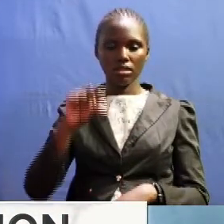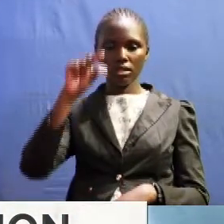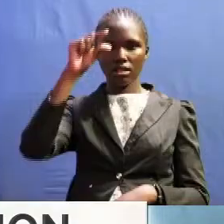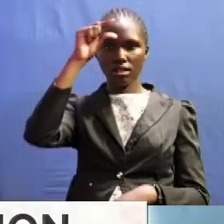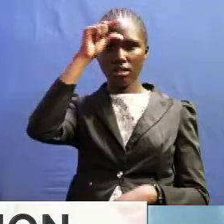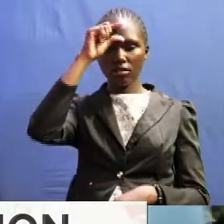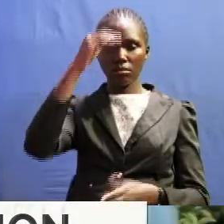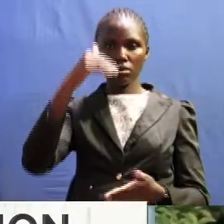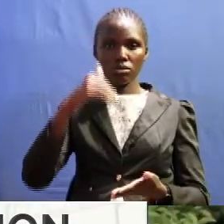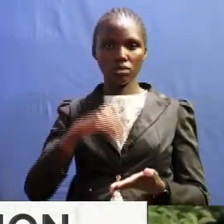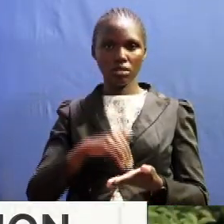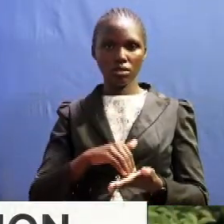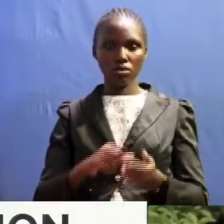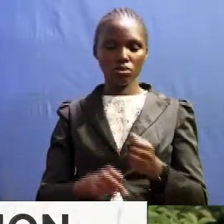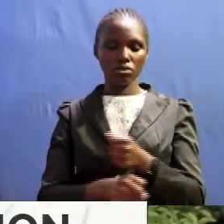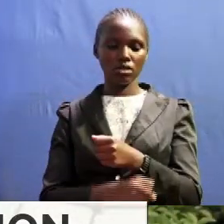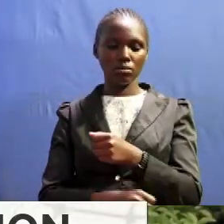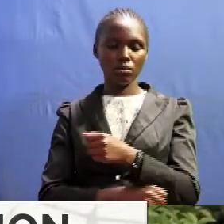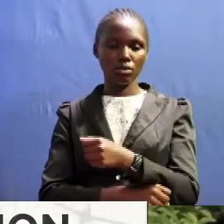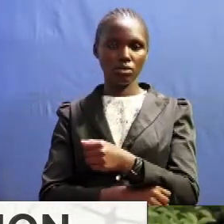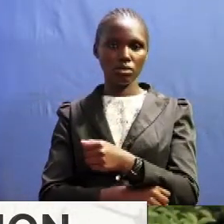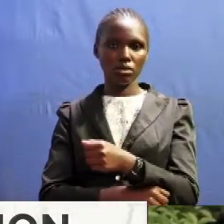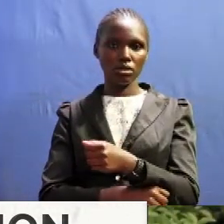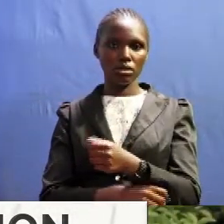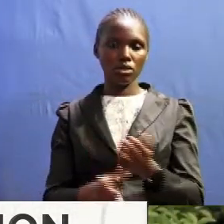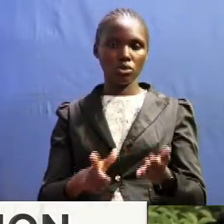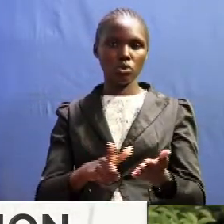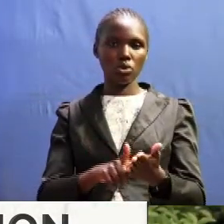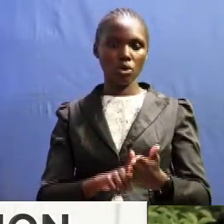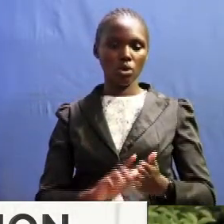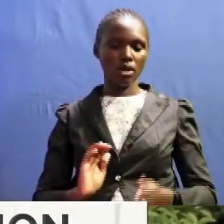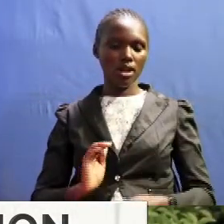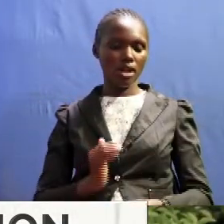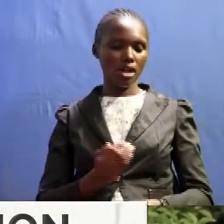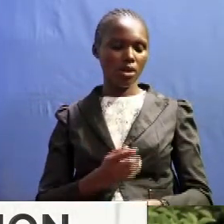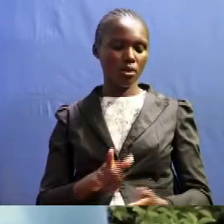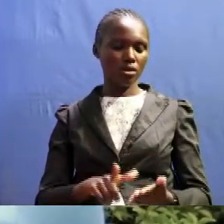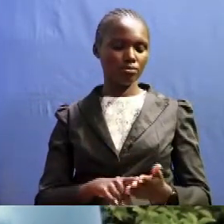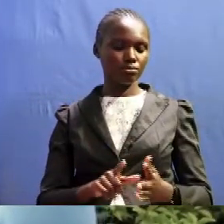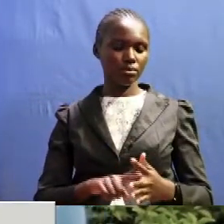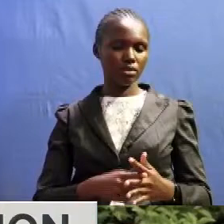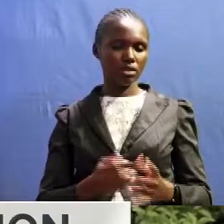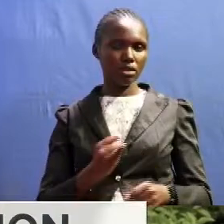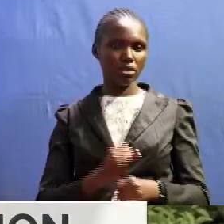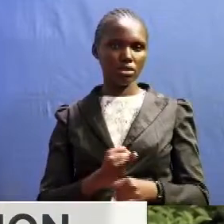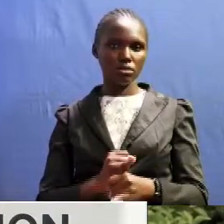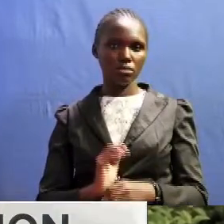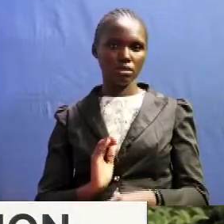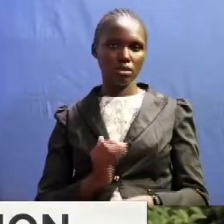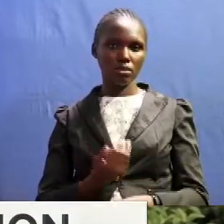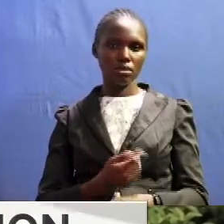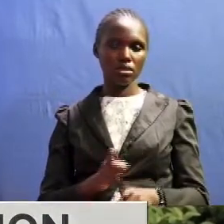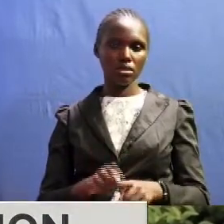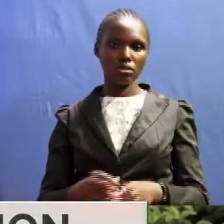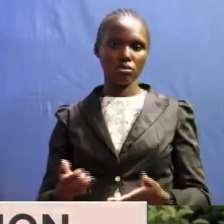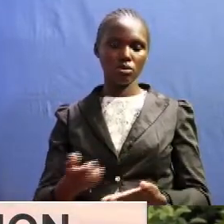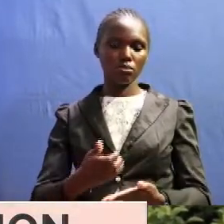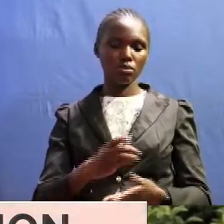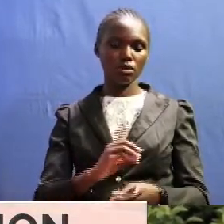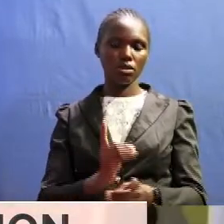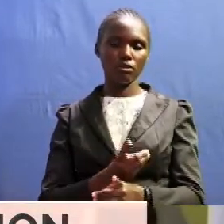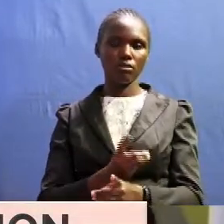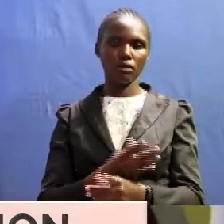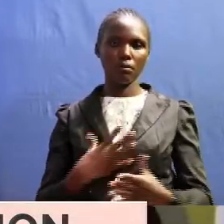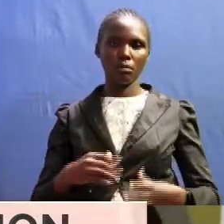iweze kutusaidia na kutupa mikopo ili tuweze kuanza kazi zetu na ili tuweze kuemploy ambao